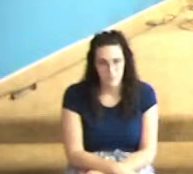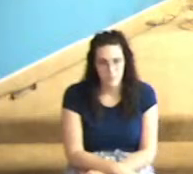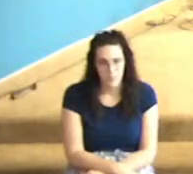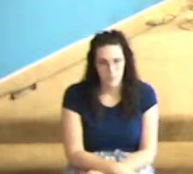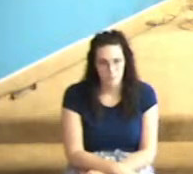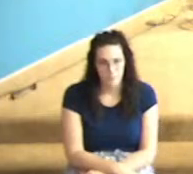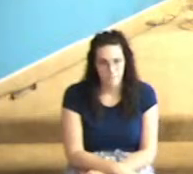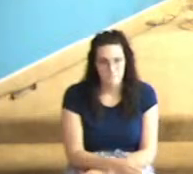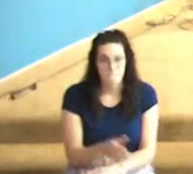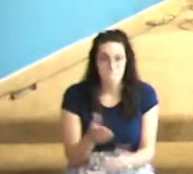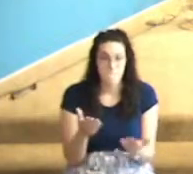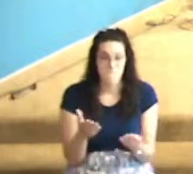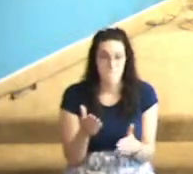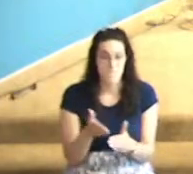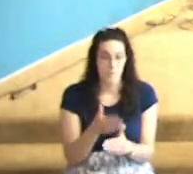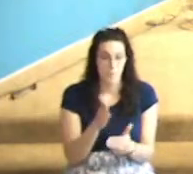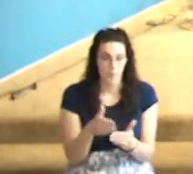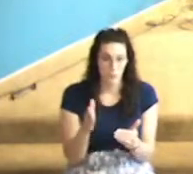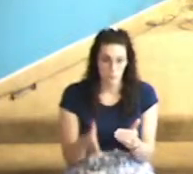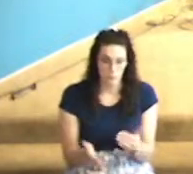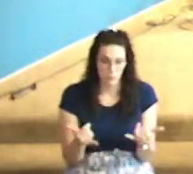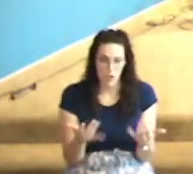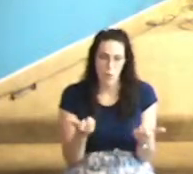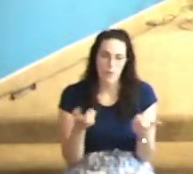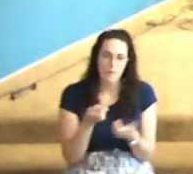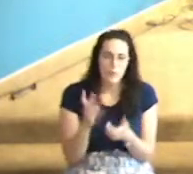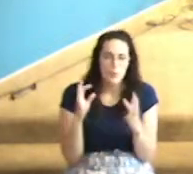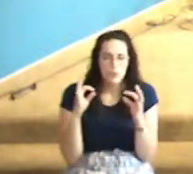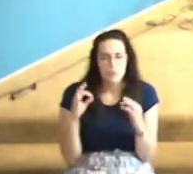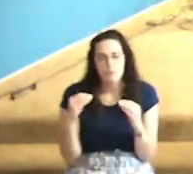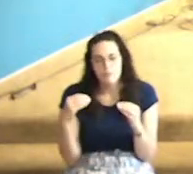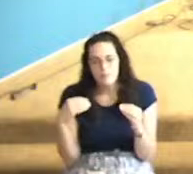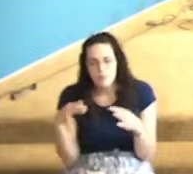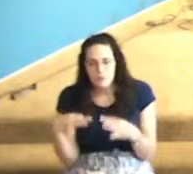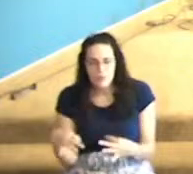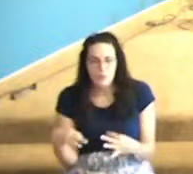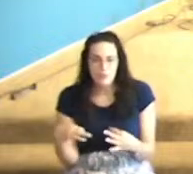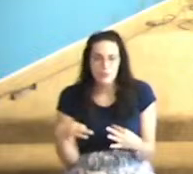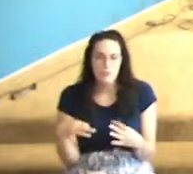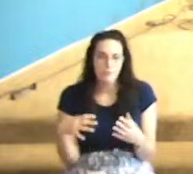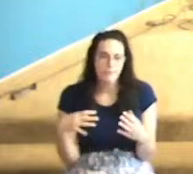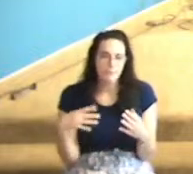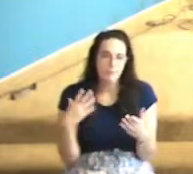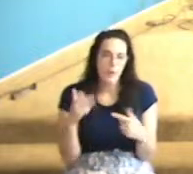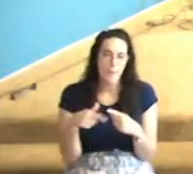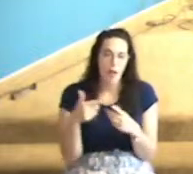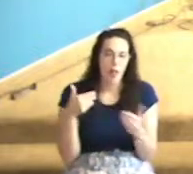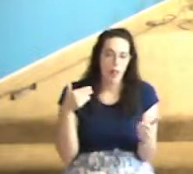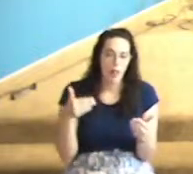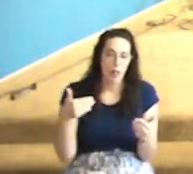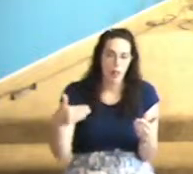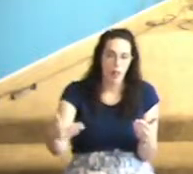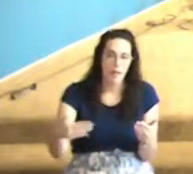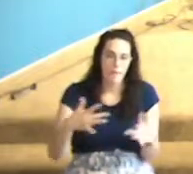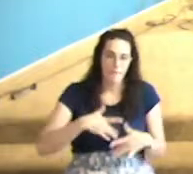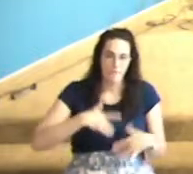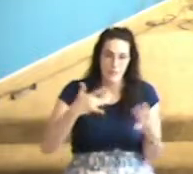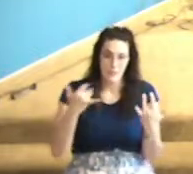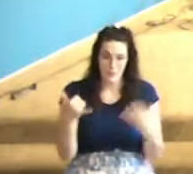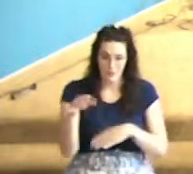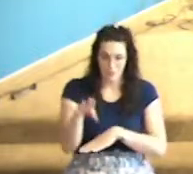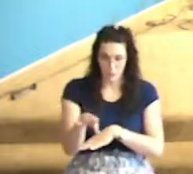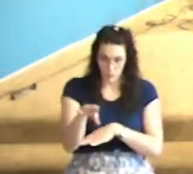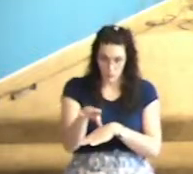Before we conclude today, I want to give a couple instructions on upcoming events. And this